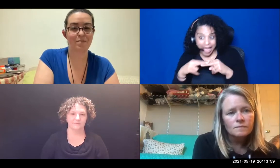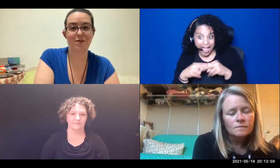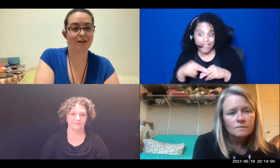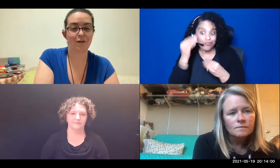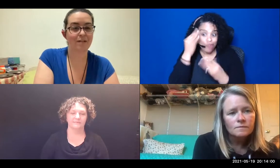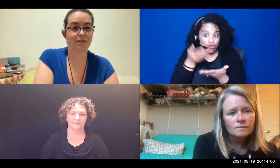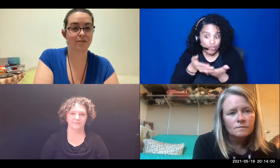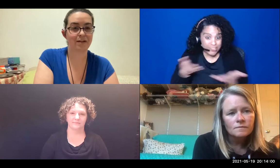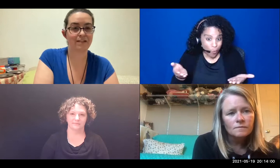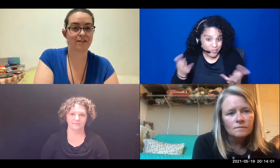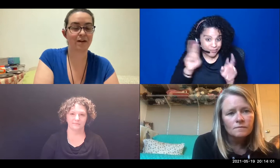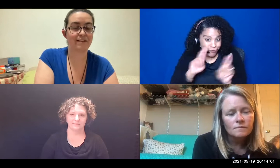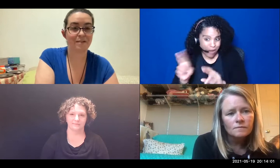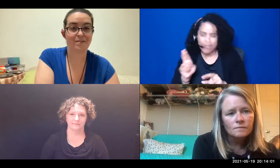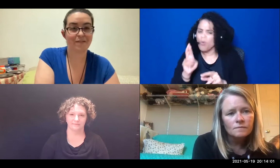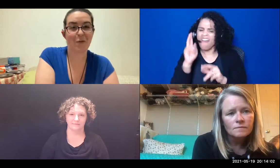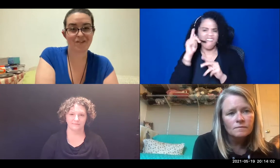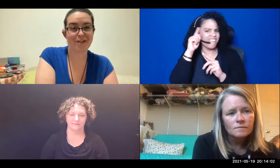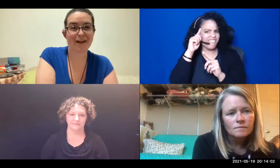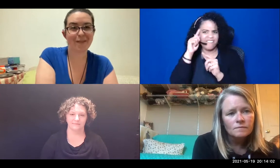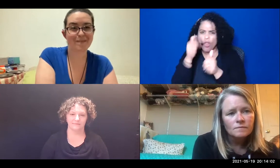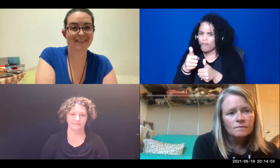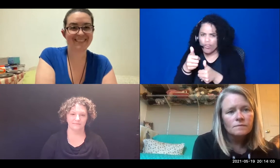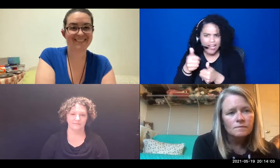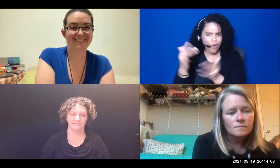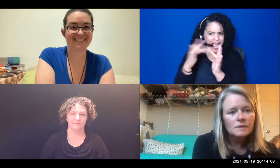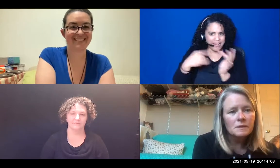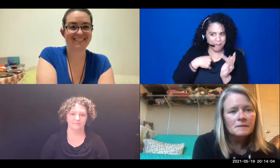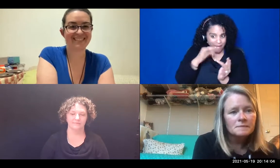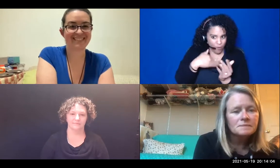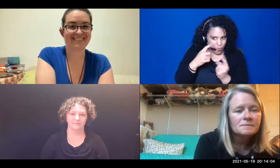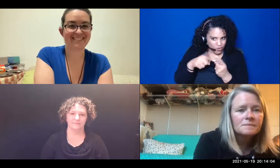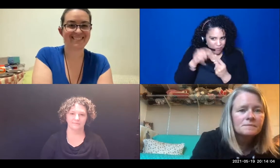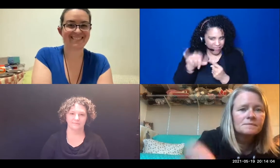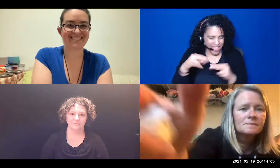And you can always feel free to contact me if you have a question about them.